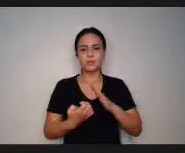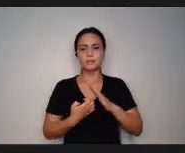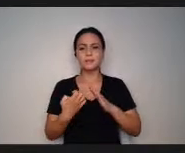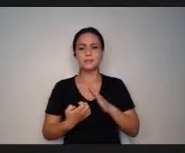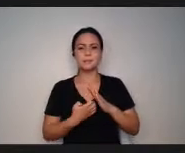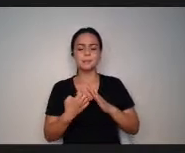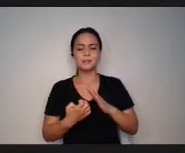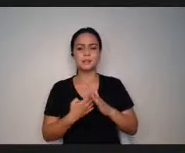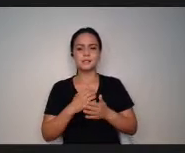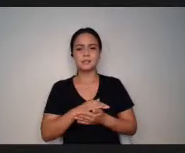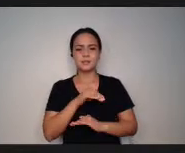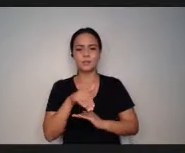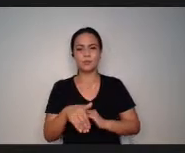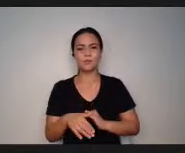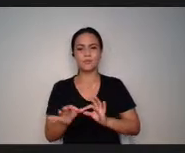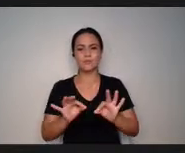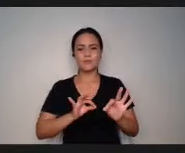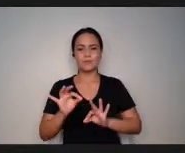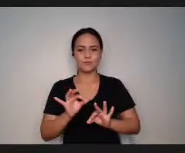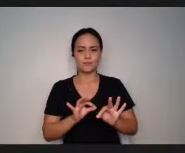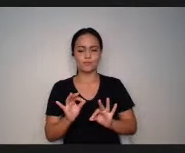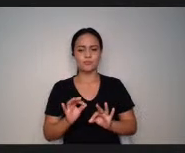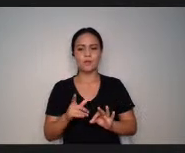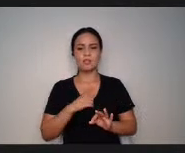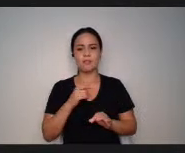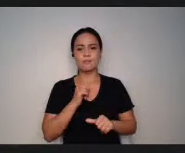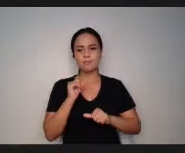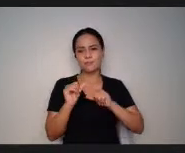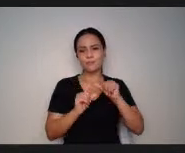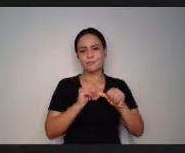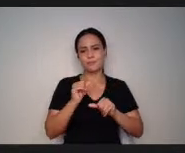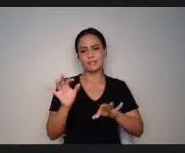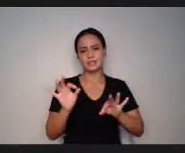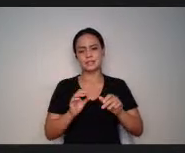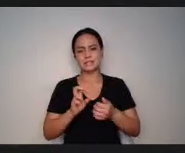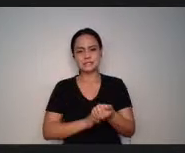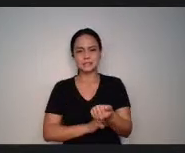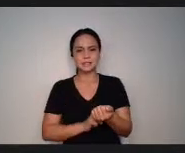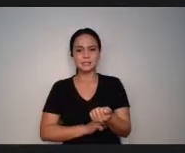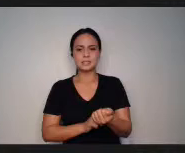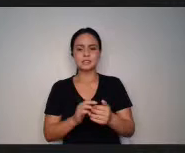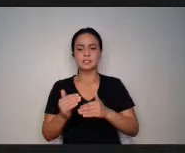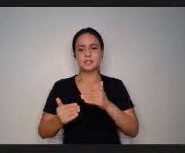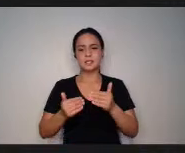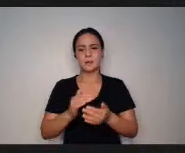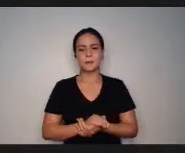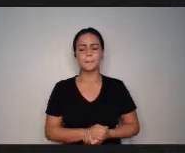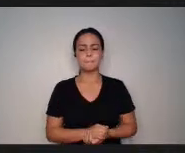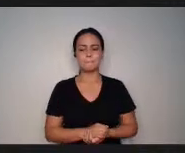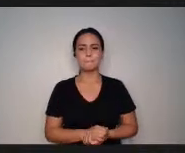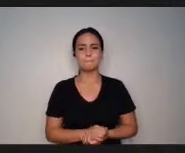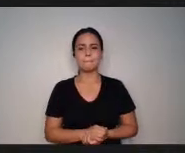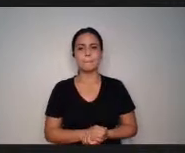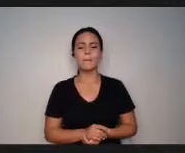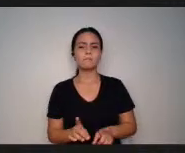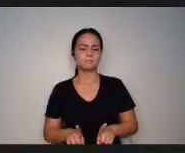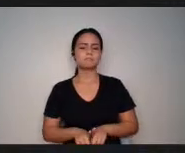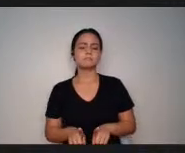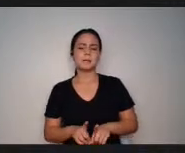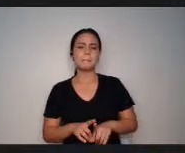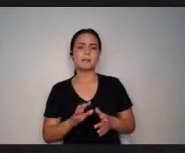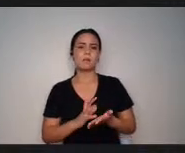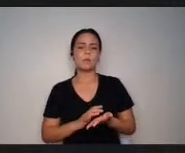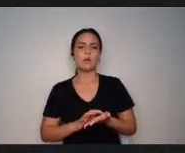work stressors are causing preventable deaths. They also calculated that these